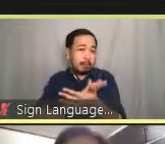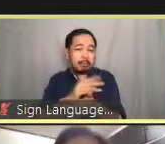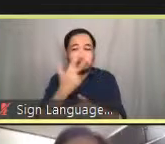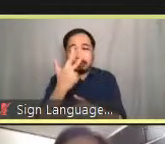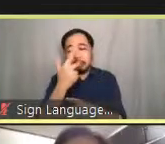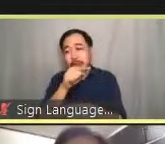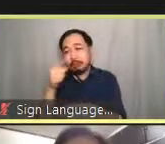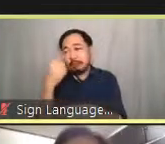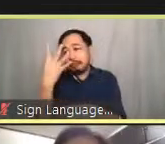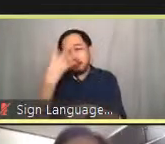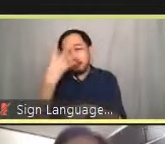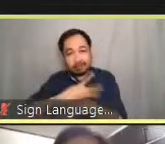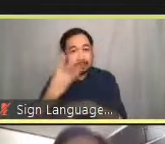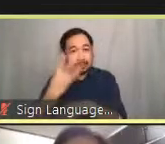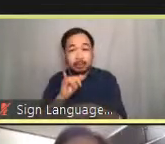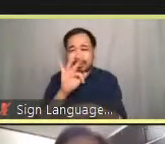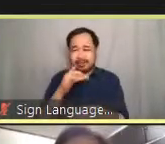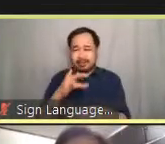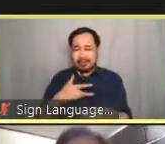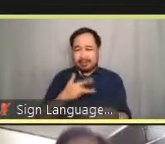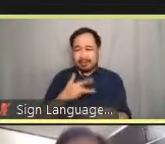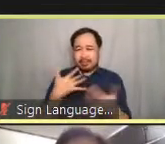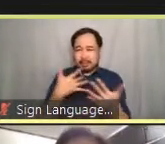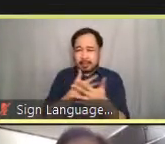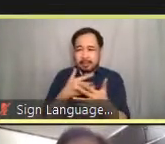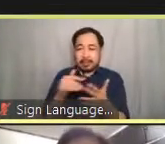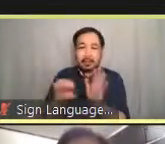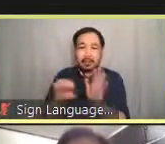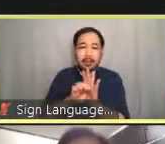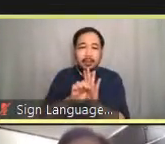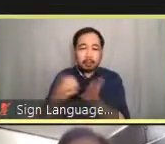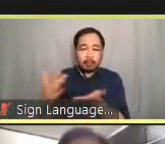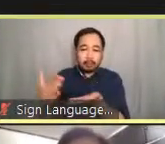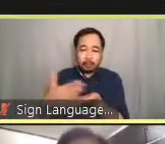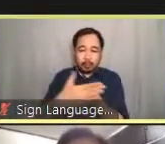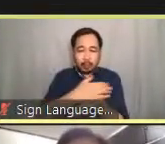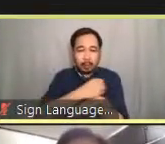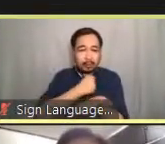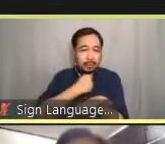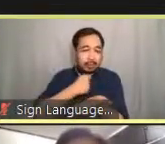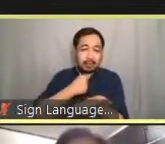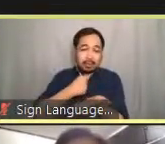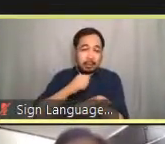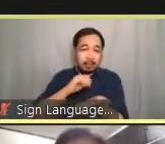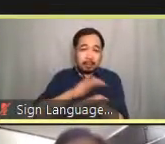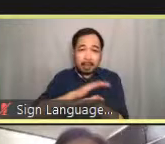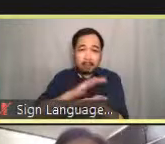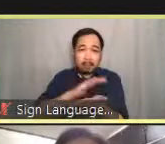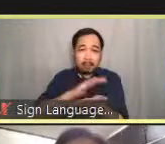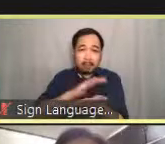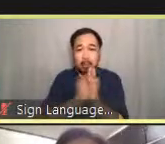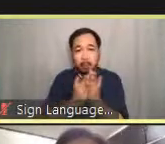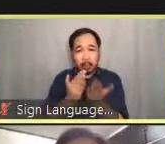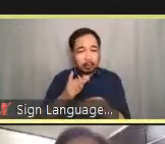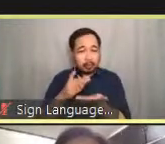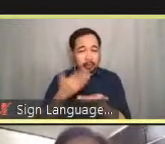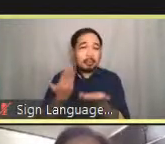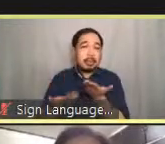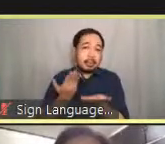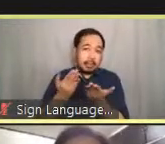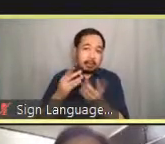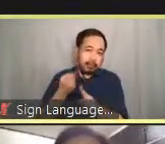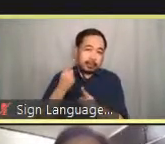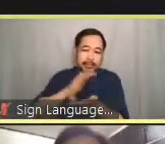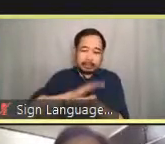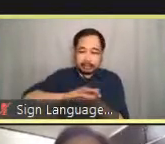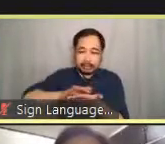days. So, if you gathered all the modules and papers, students, you may want to them first